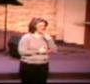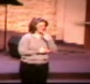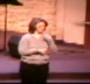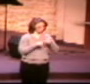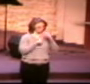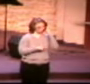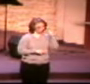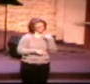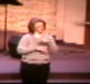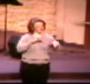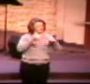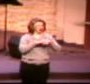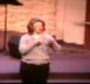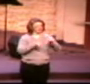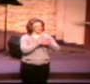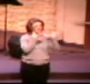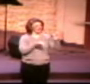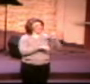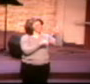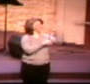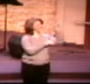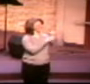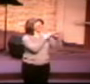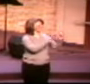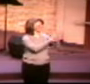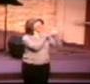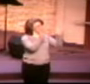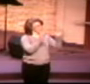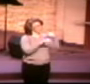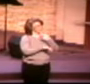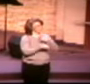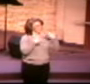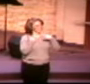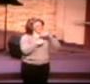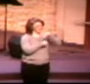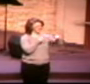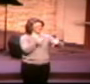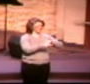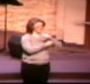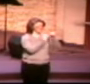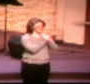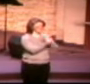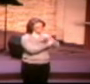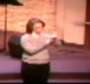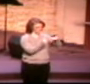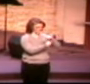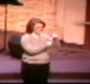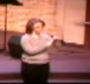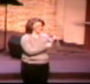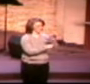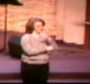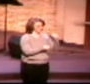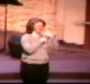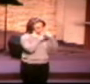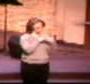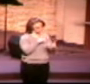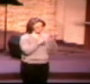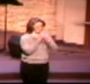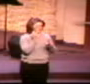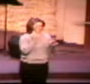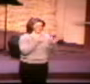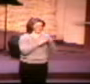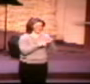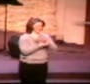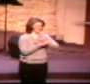if we walk in the light as he himself is in the light, we have fellowship with one another, and the blood of